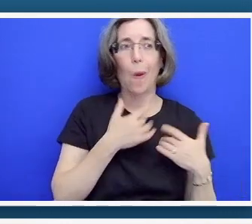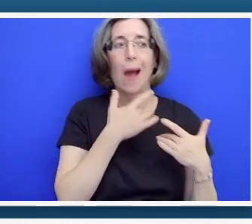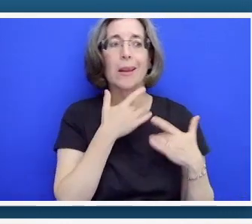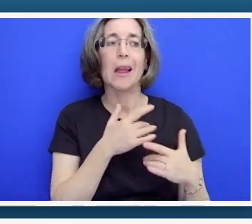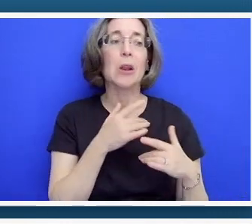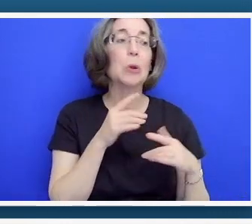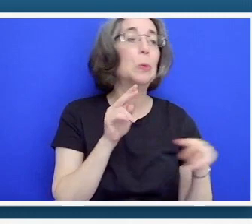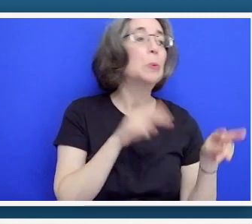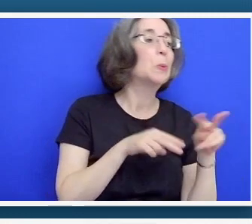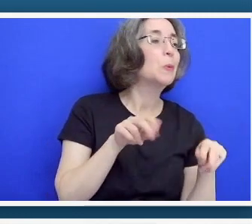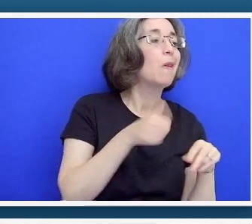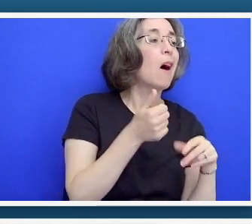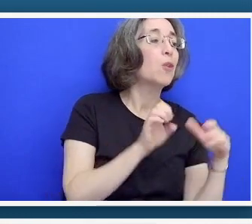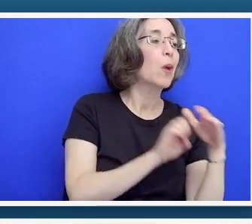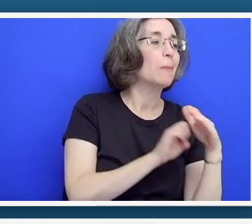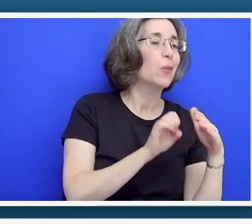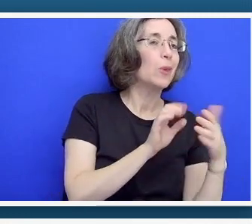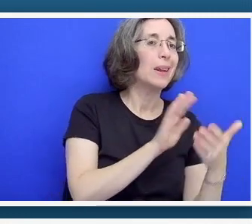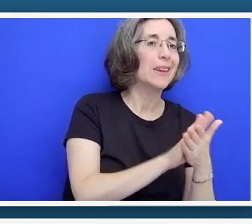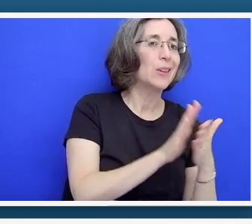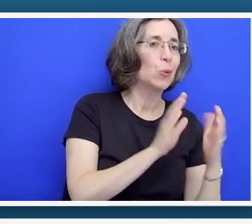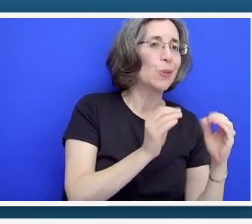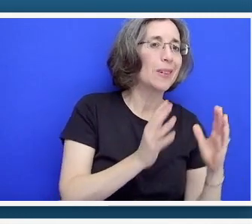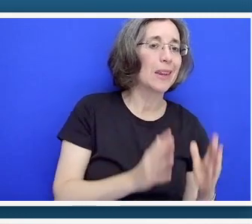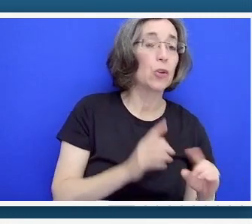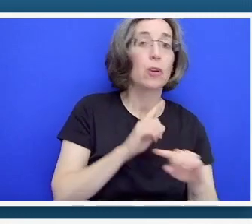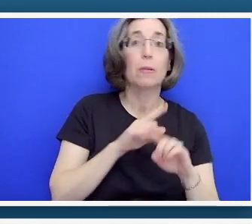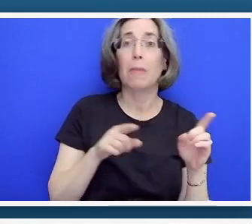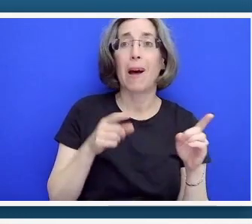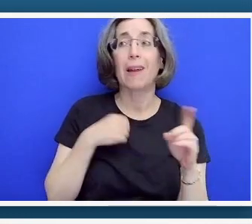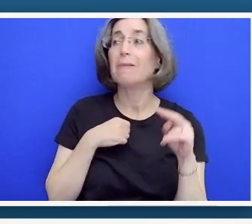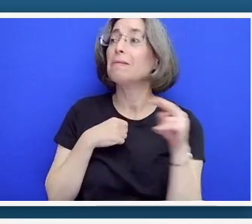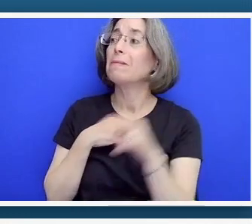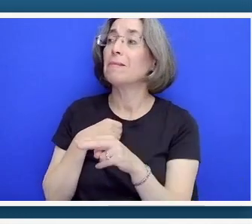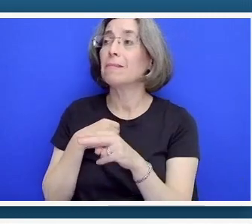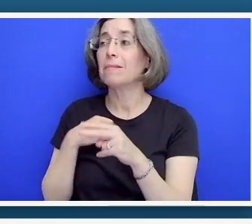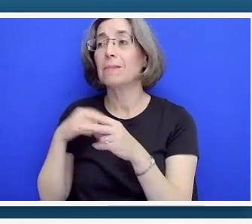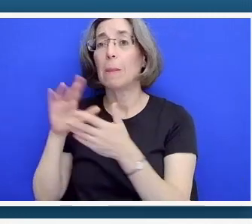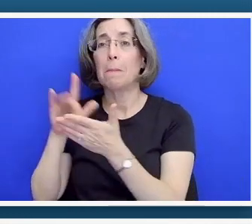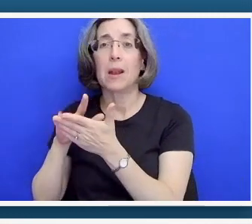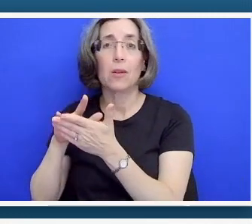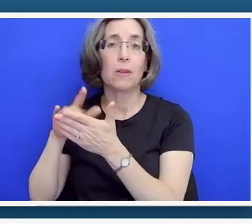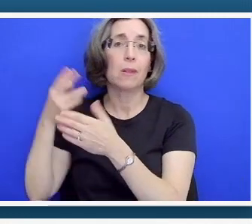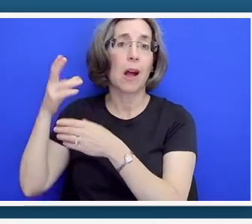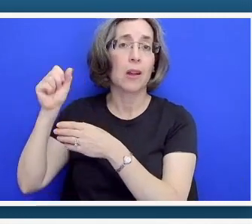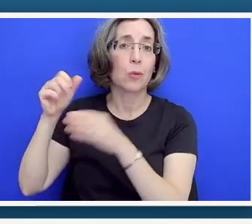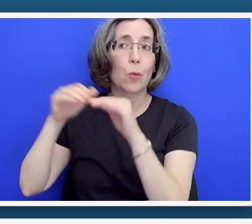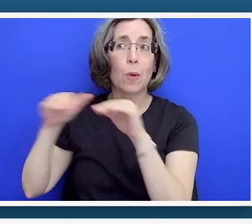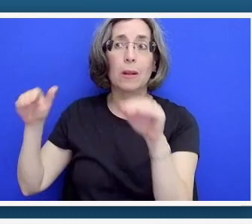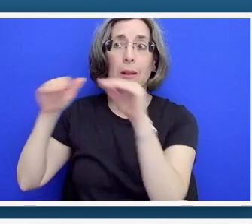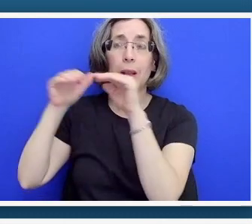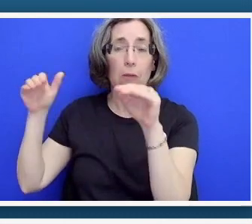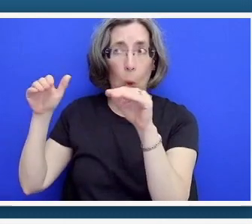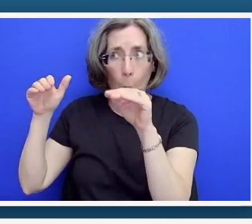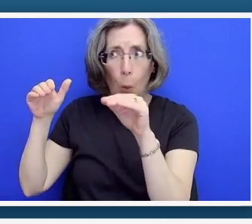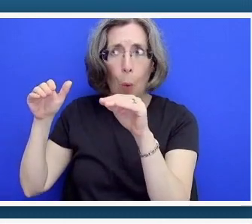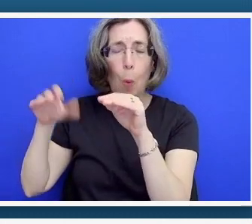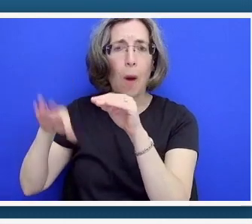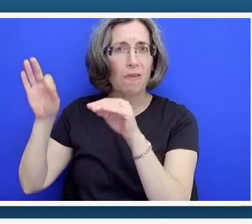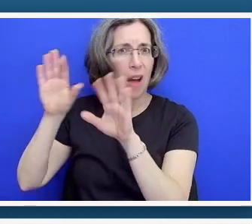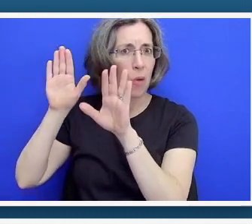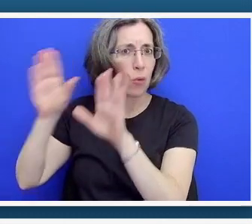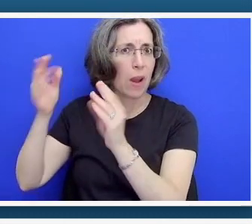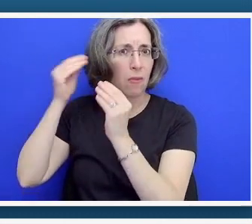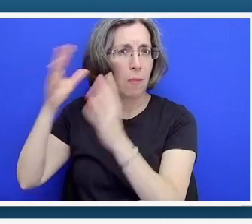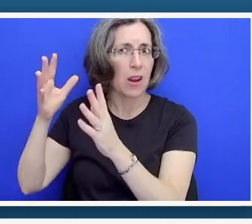inspiration in middle and high school teachers as well. And I've heard from other teachers that you can go any way because